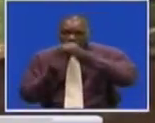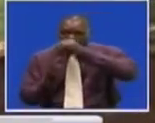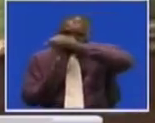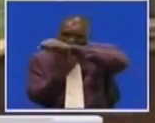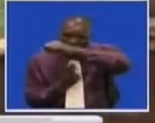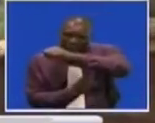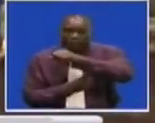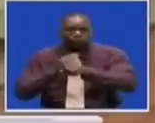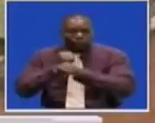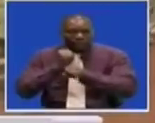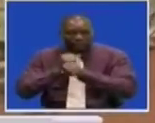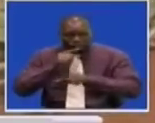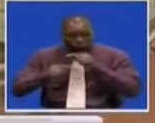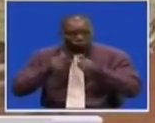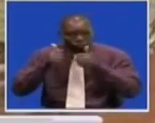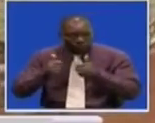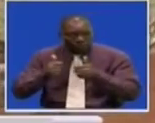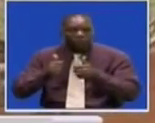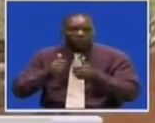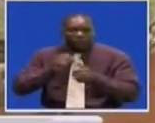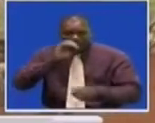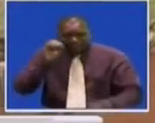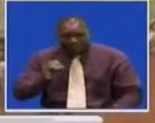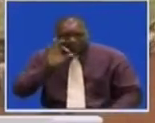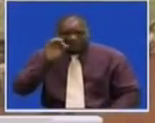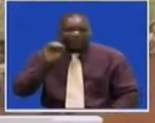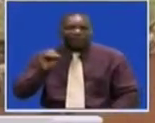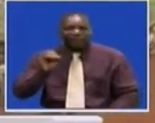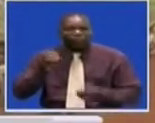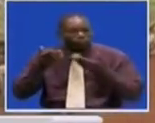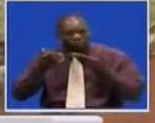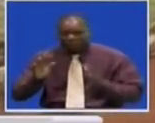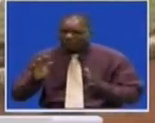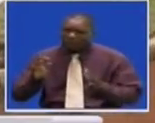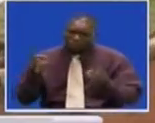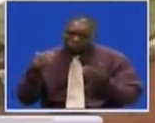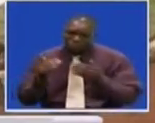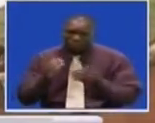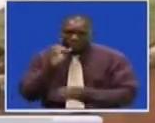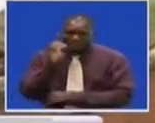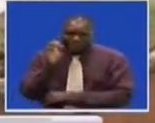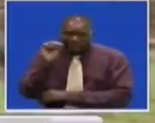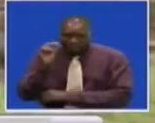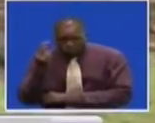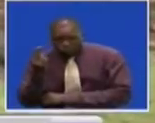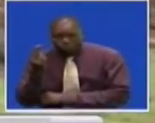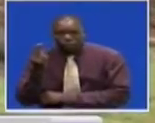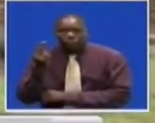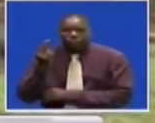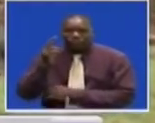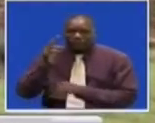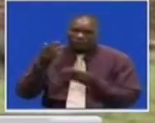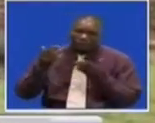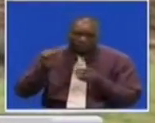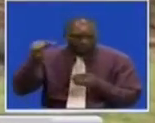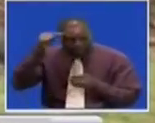well. 90% of the works have been done so far. Government, through the Disaster Management and Mitigation Unit,